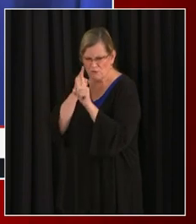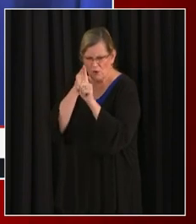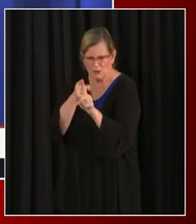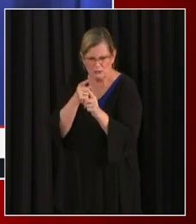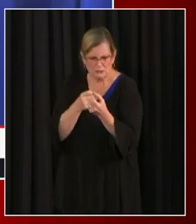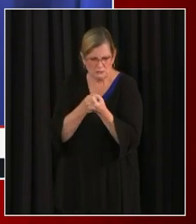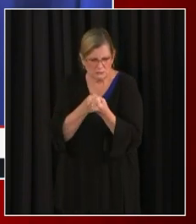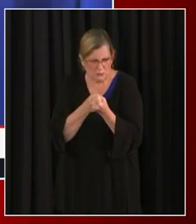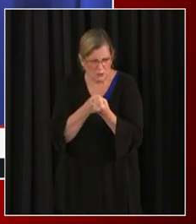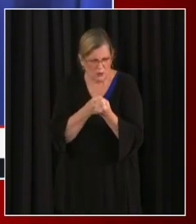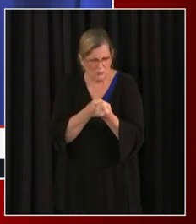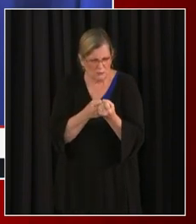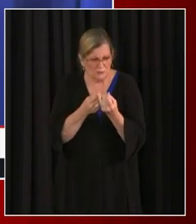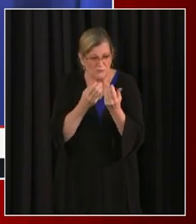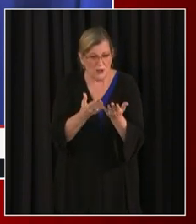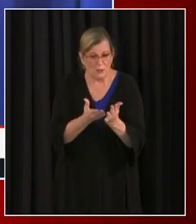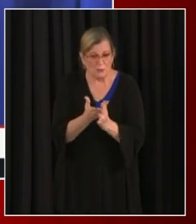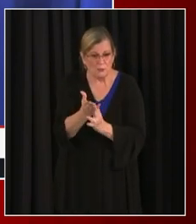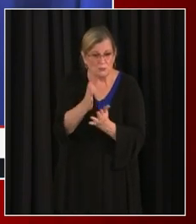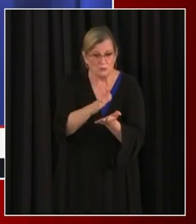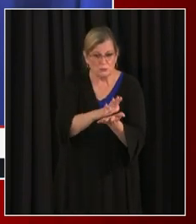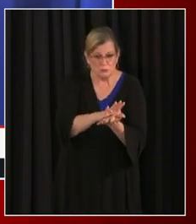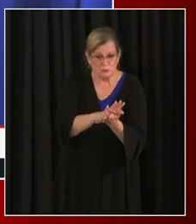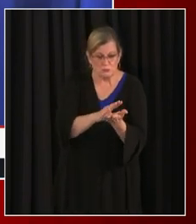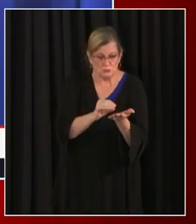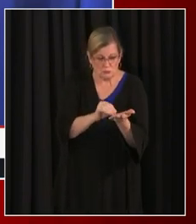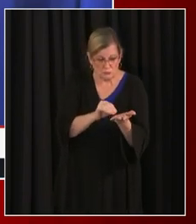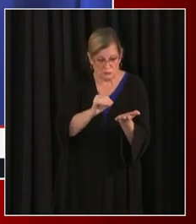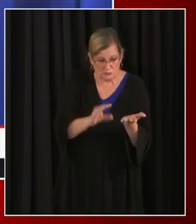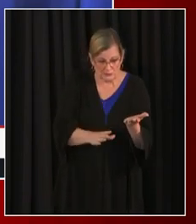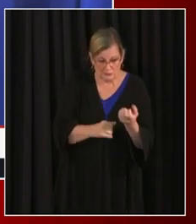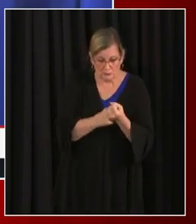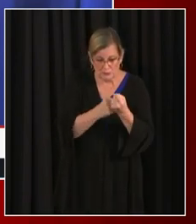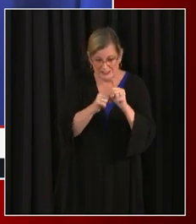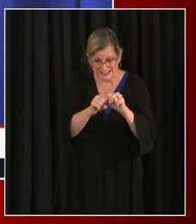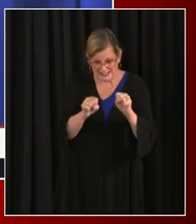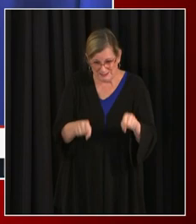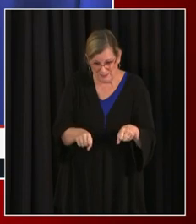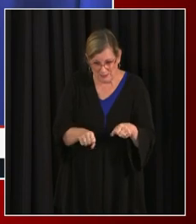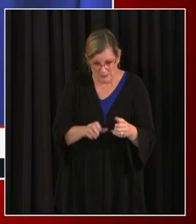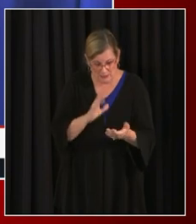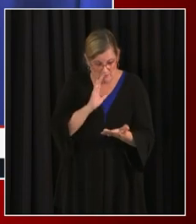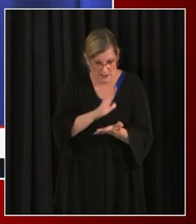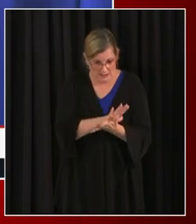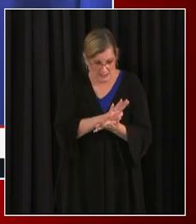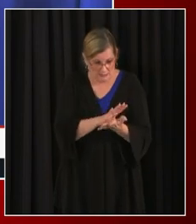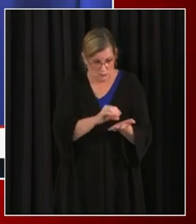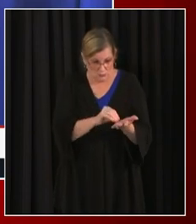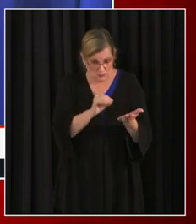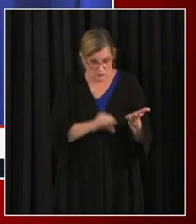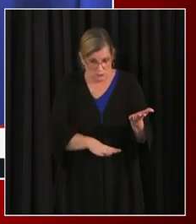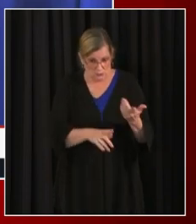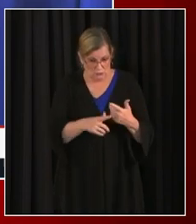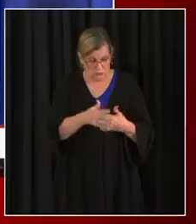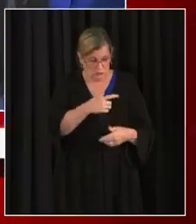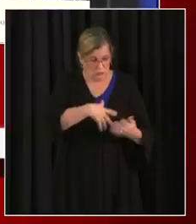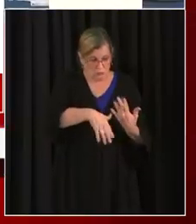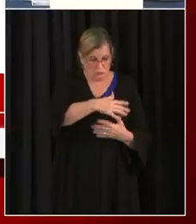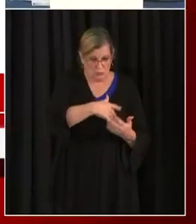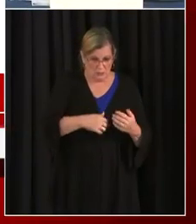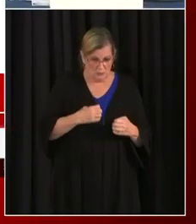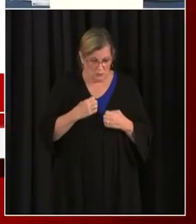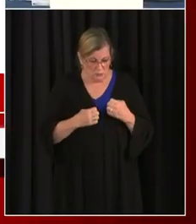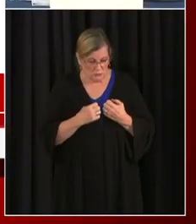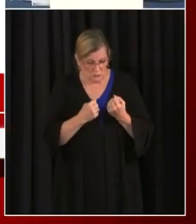be provided through the student support centers, academic supports for students, social emotional support for students, and